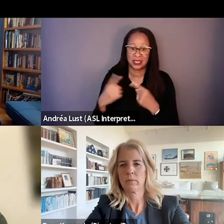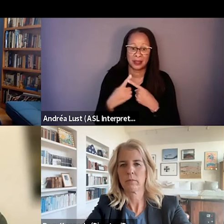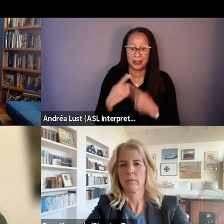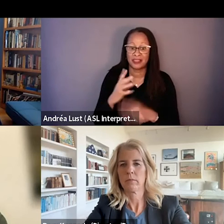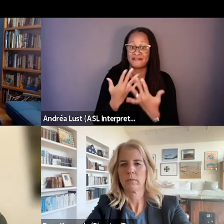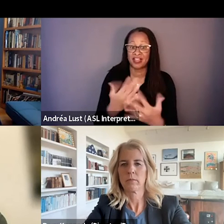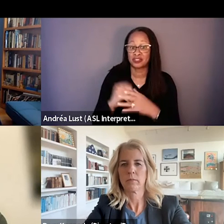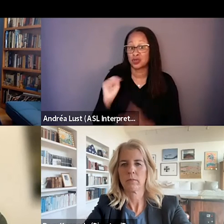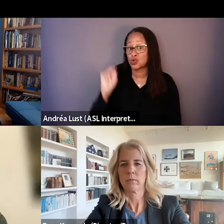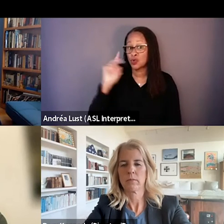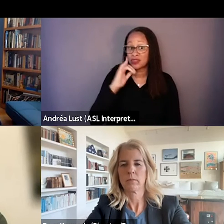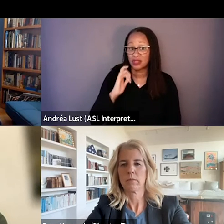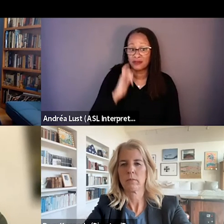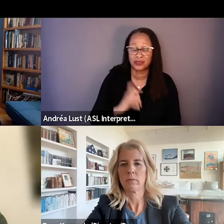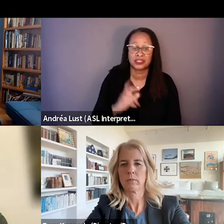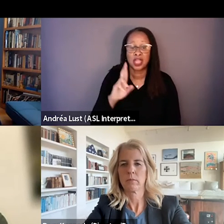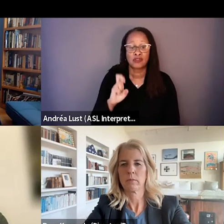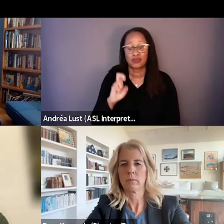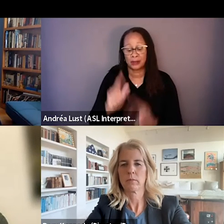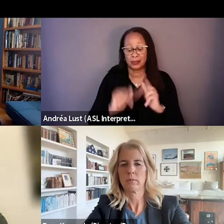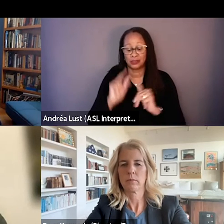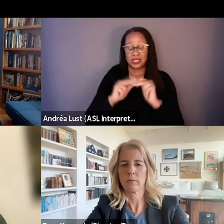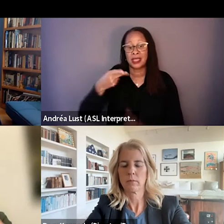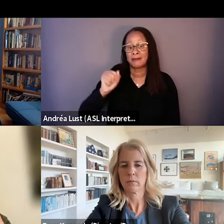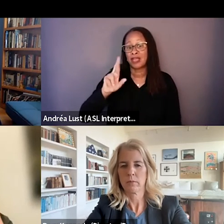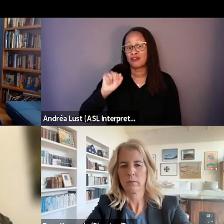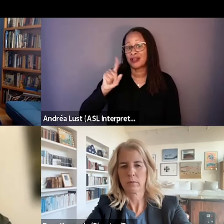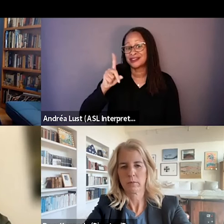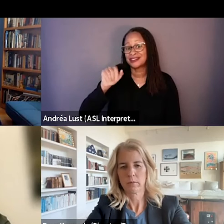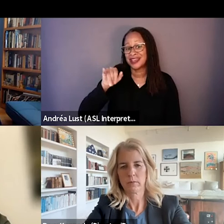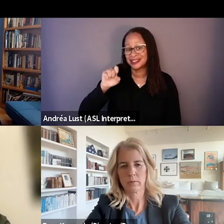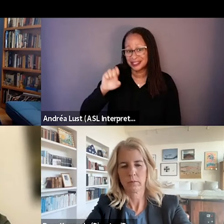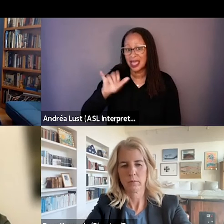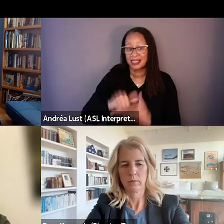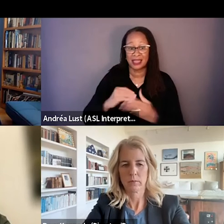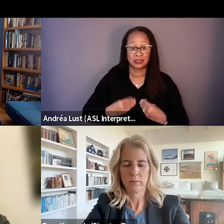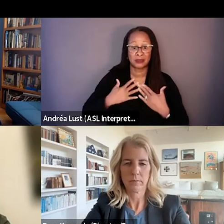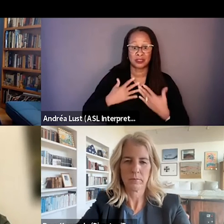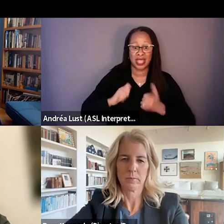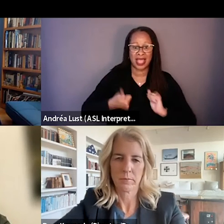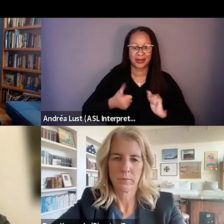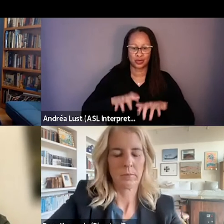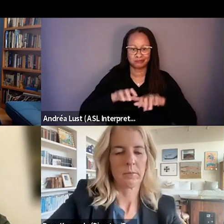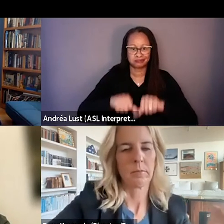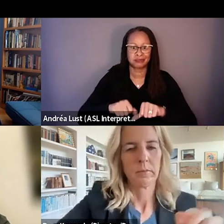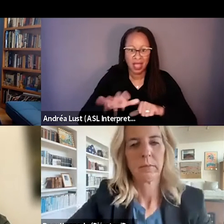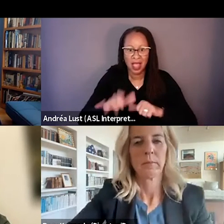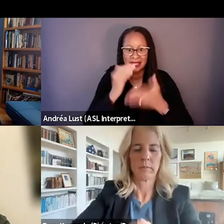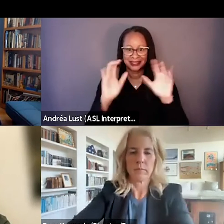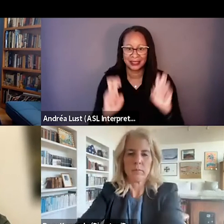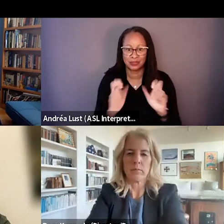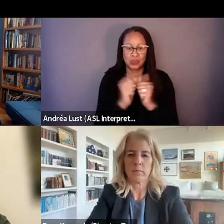California, what Rebuilding Paradise was the film, was a bit of an inspiration of how do you tackle a subject with so